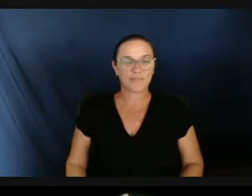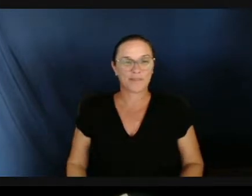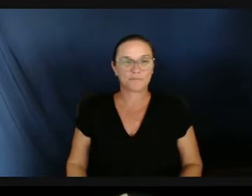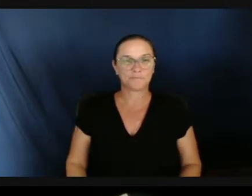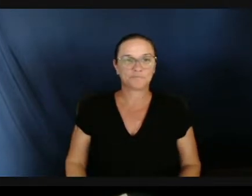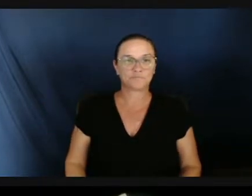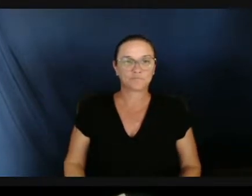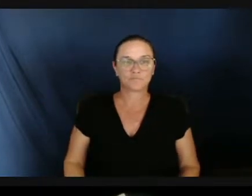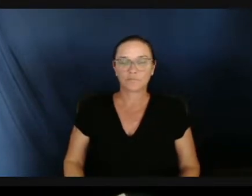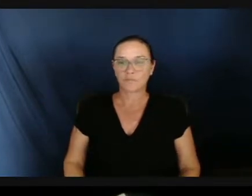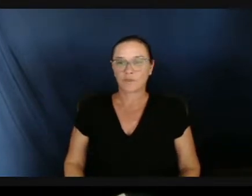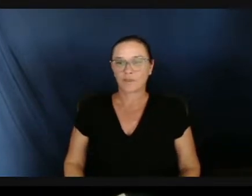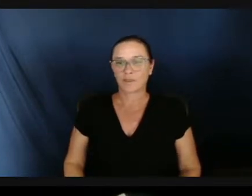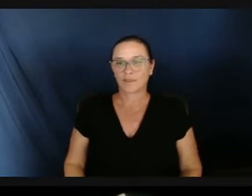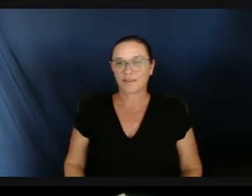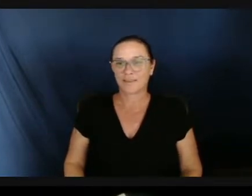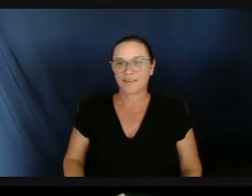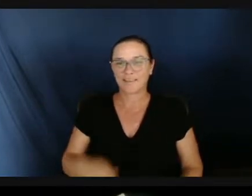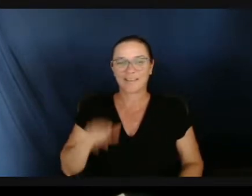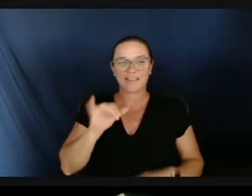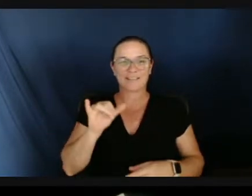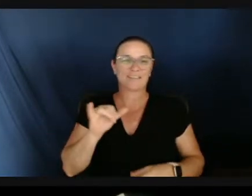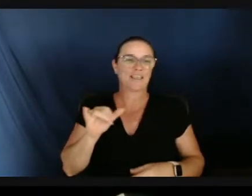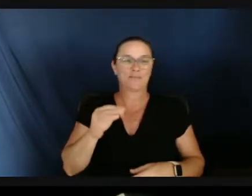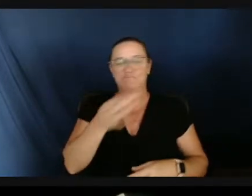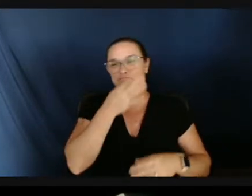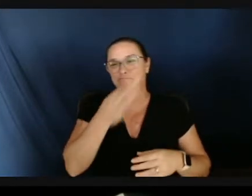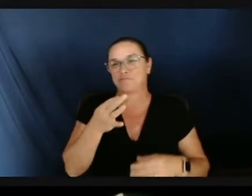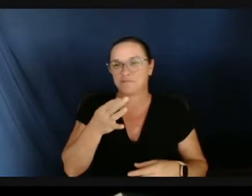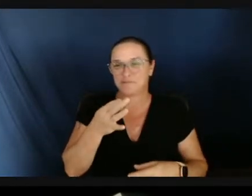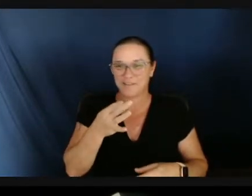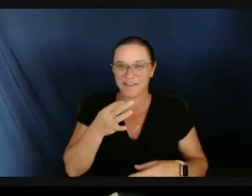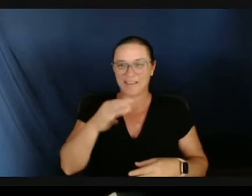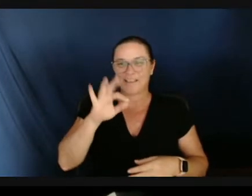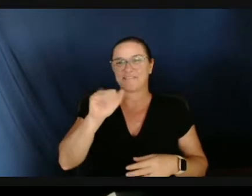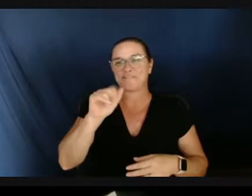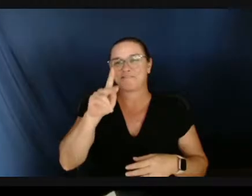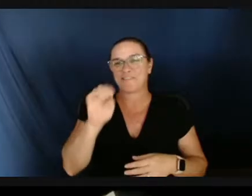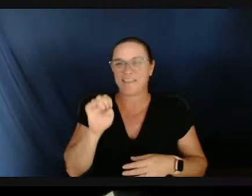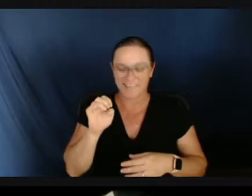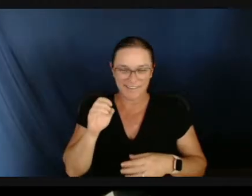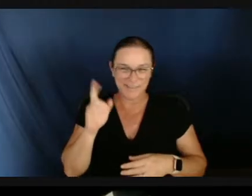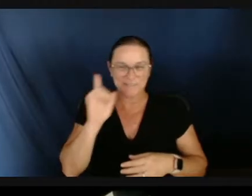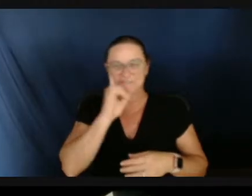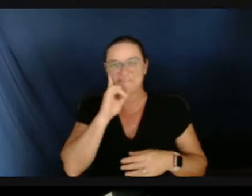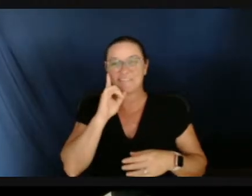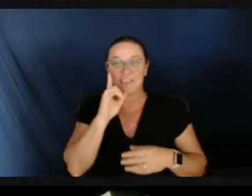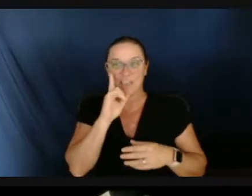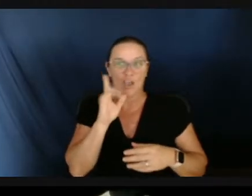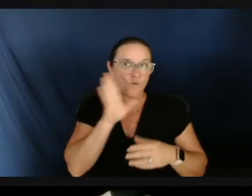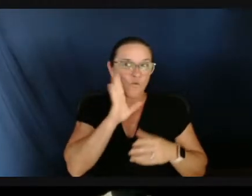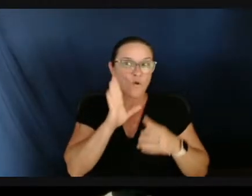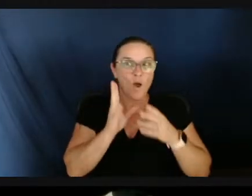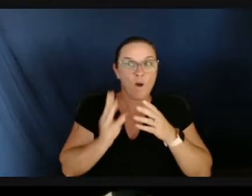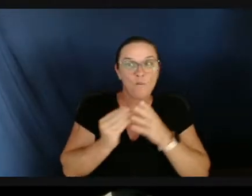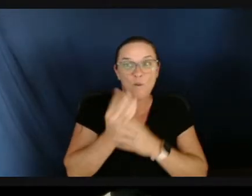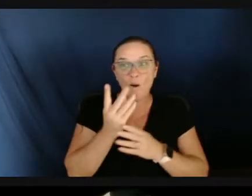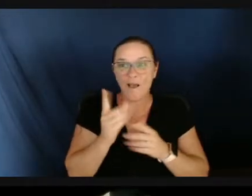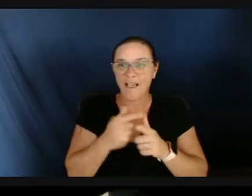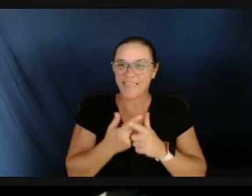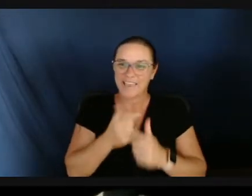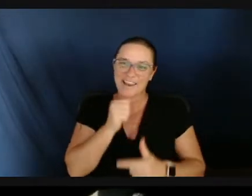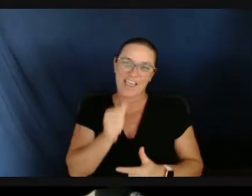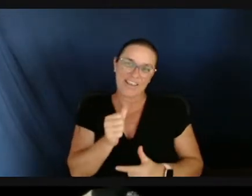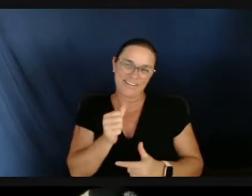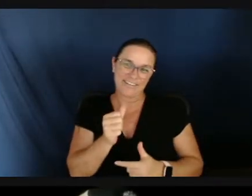know, the master of pump fakes. Like it really knows how to make you think it's about to go, but this ain't it. And